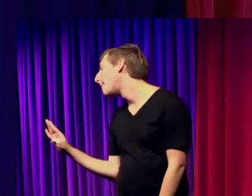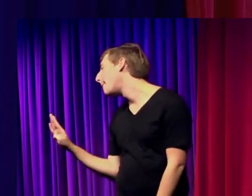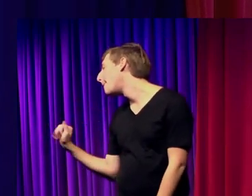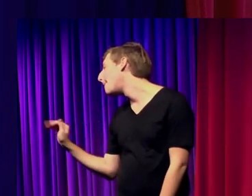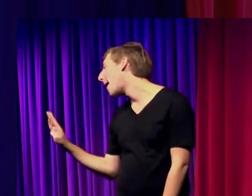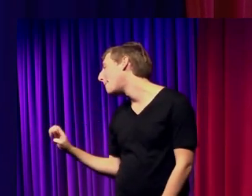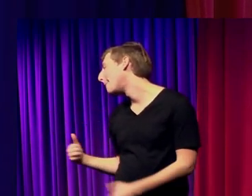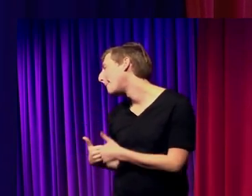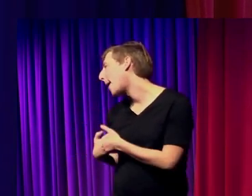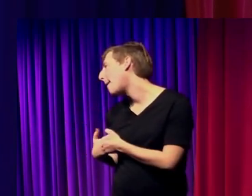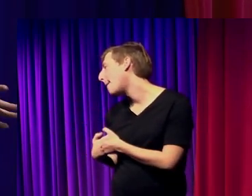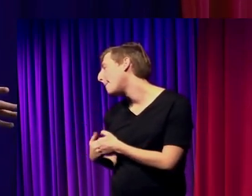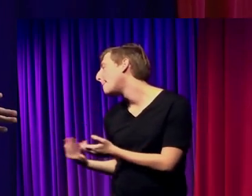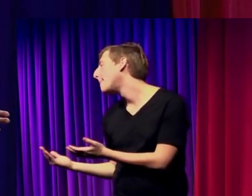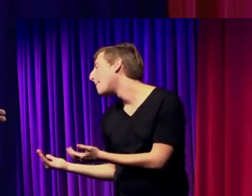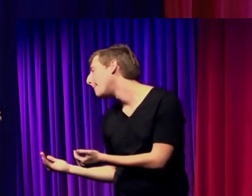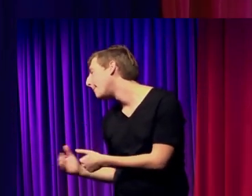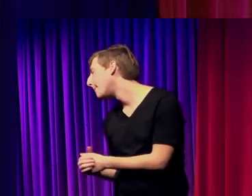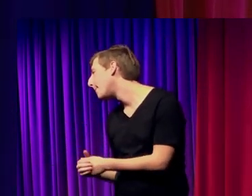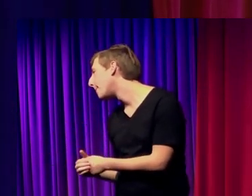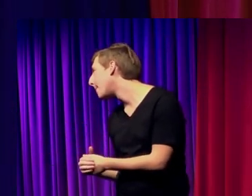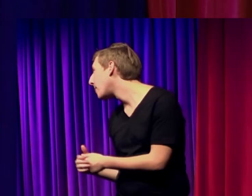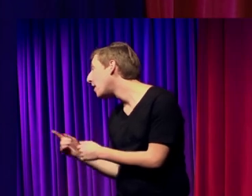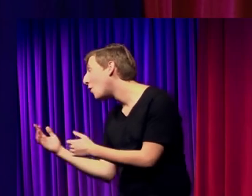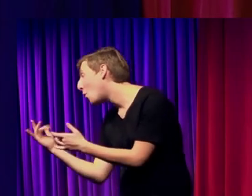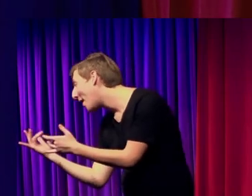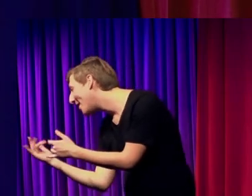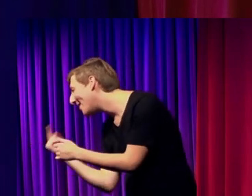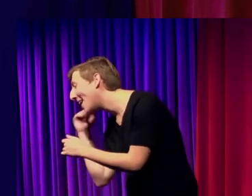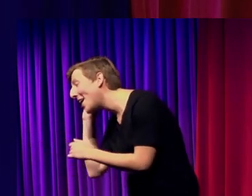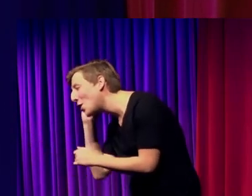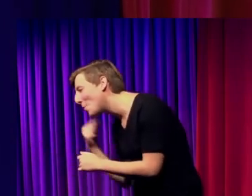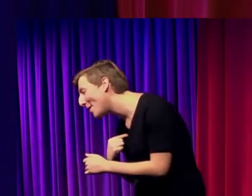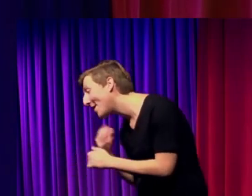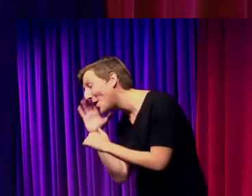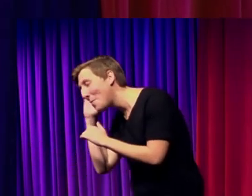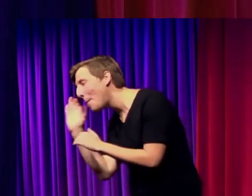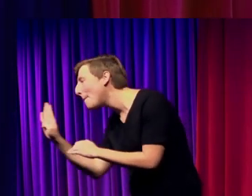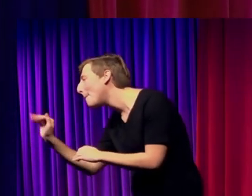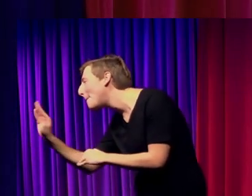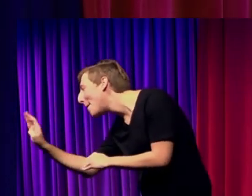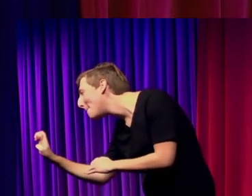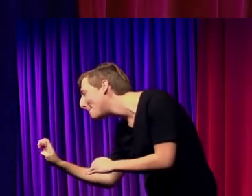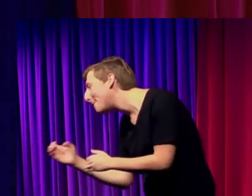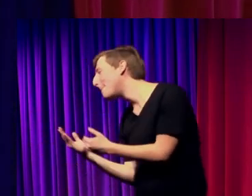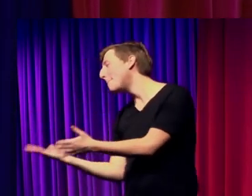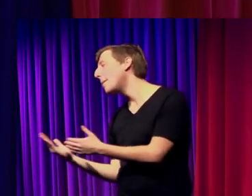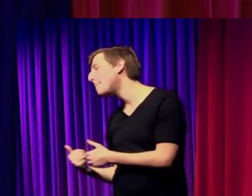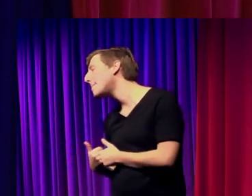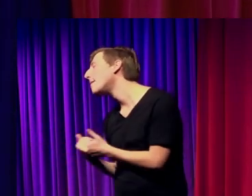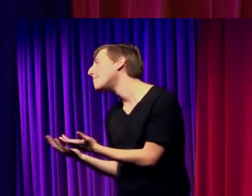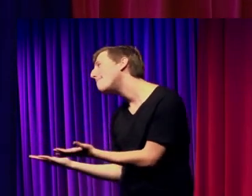babe, babe. No, just hear me out, just hear me out, that's great. Just hear me out, babe, just